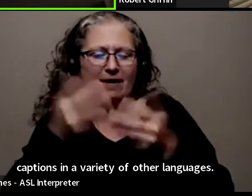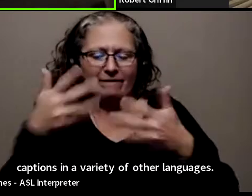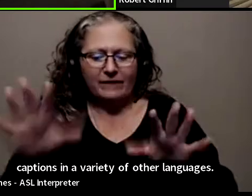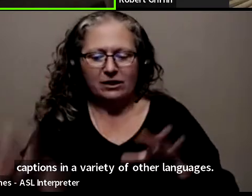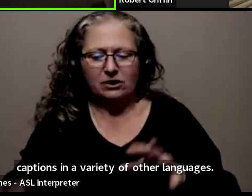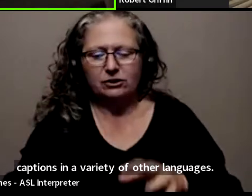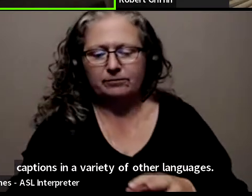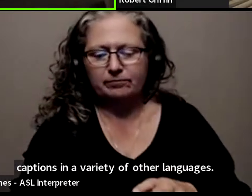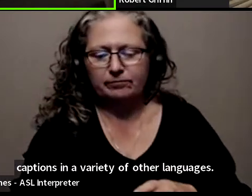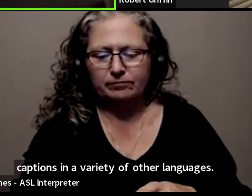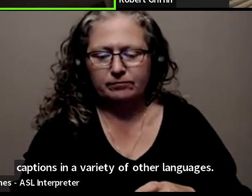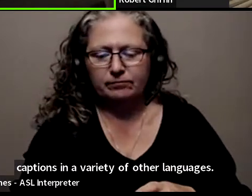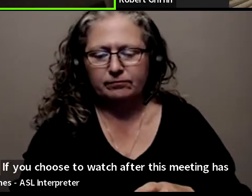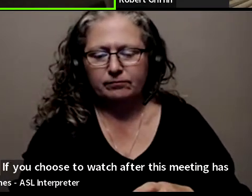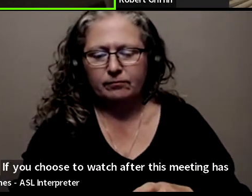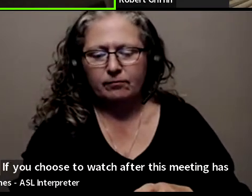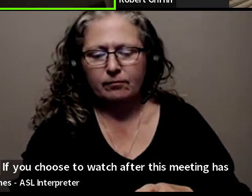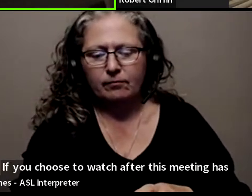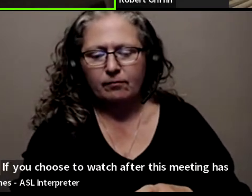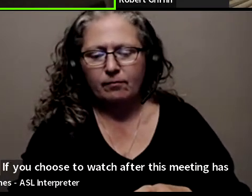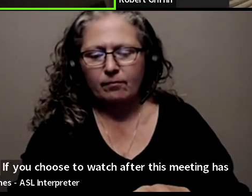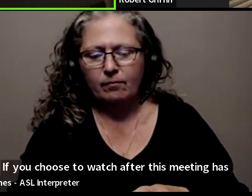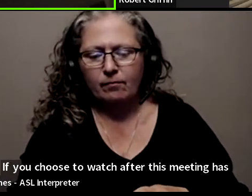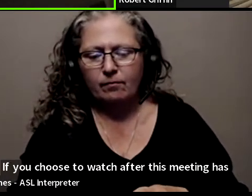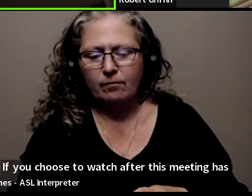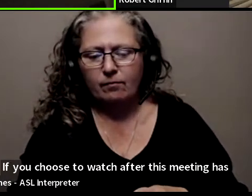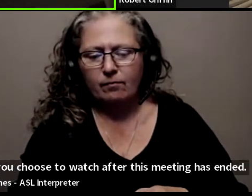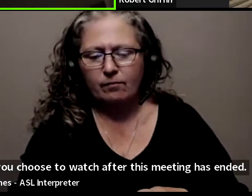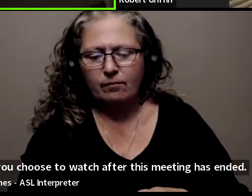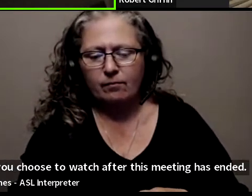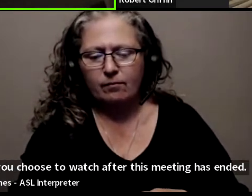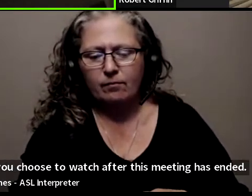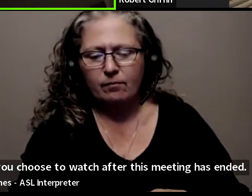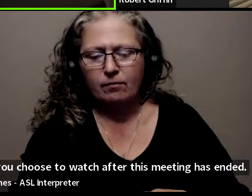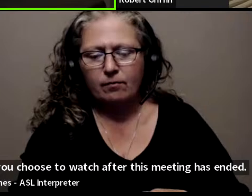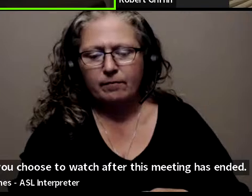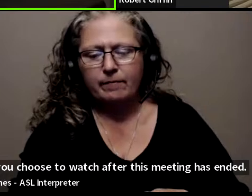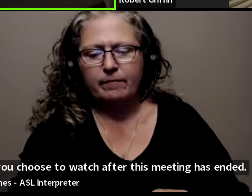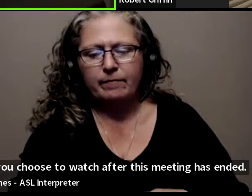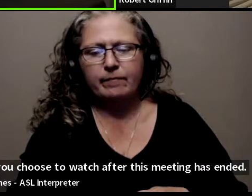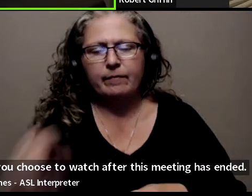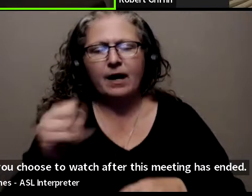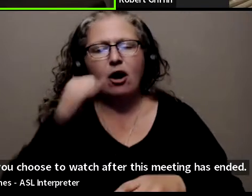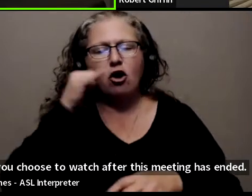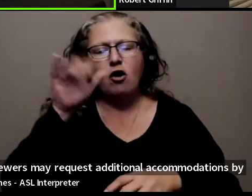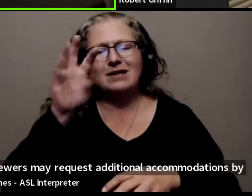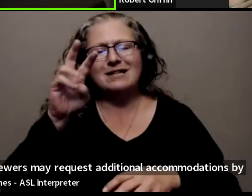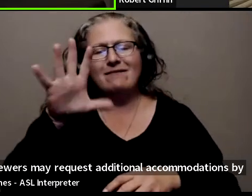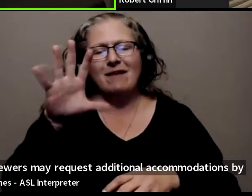ended. Viewers may request additional accommodations by calling